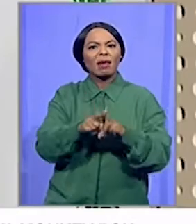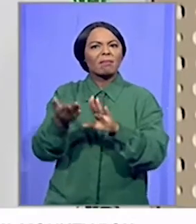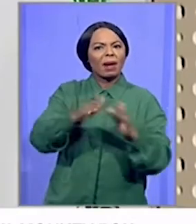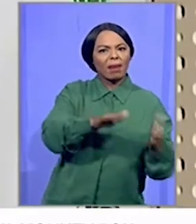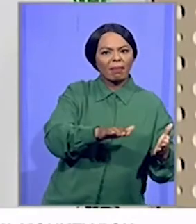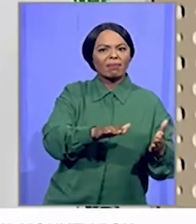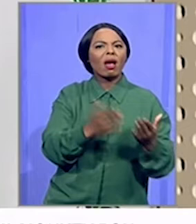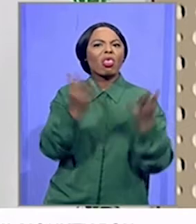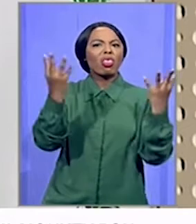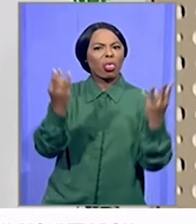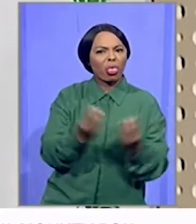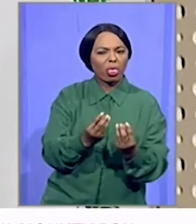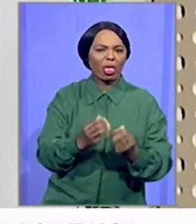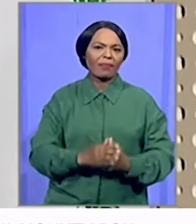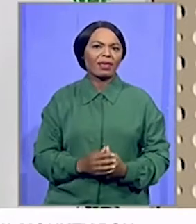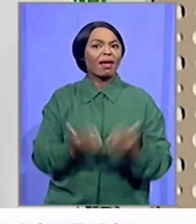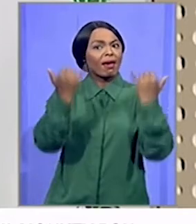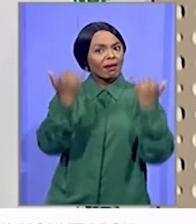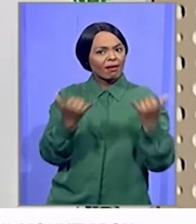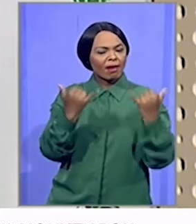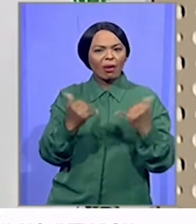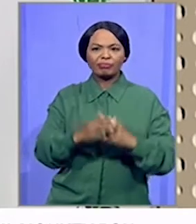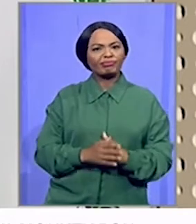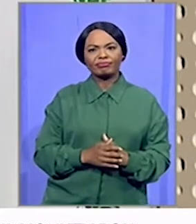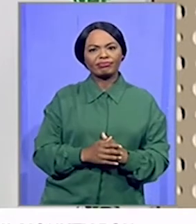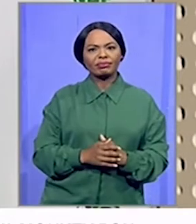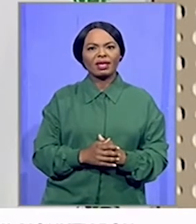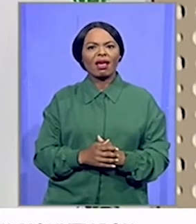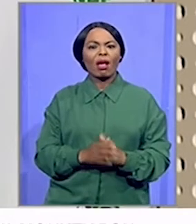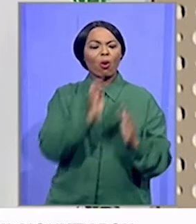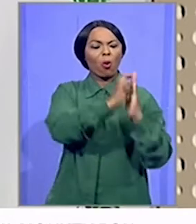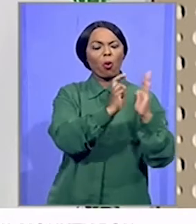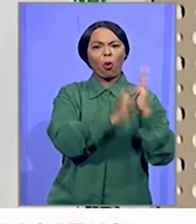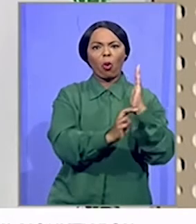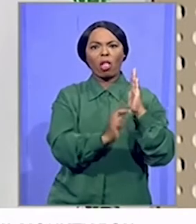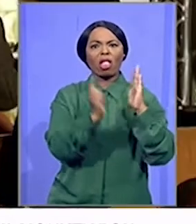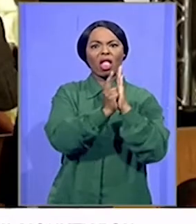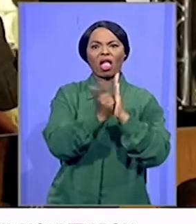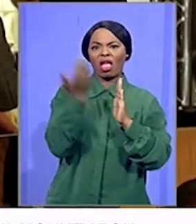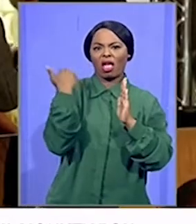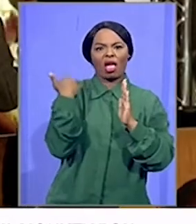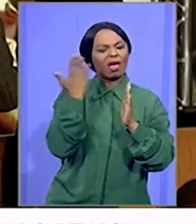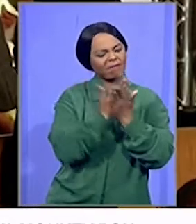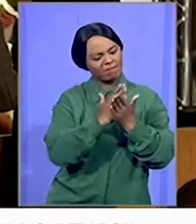public health measure, it's no more an obligation. As it has been.